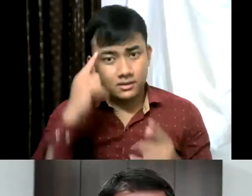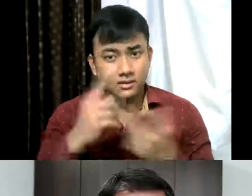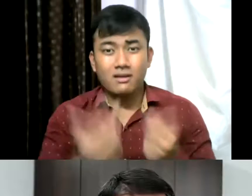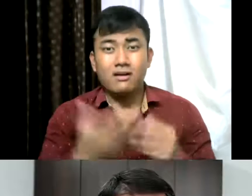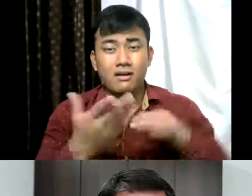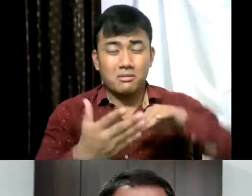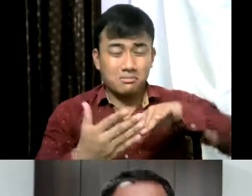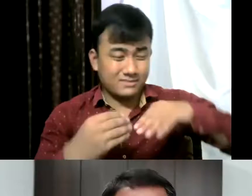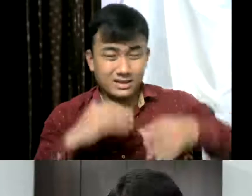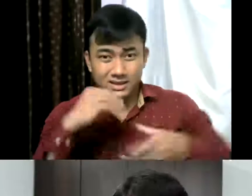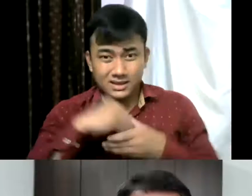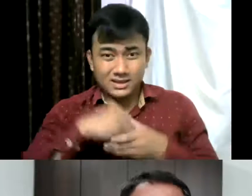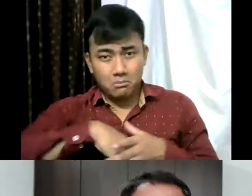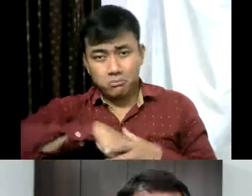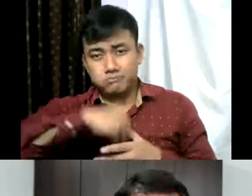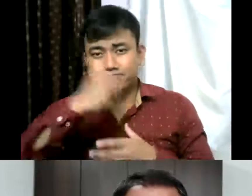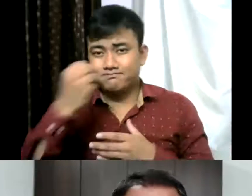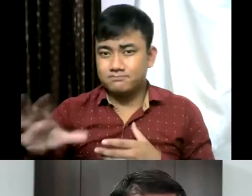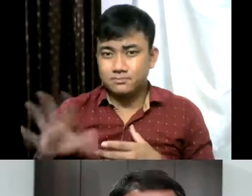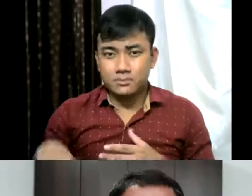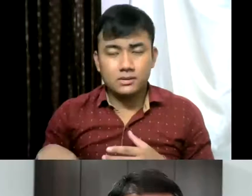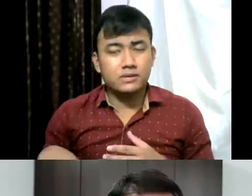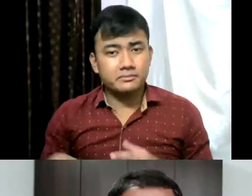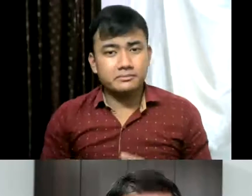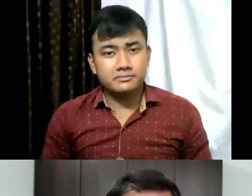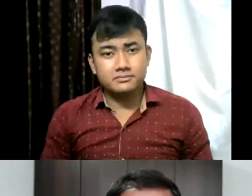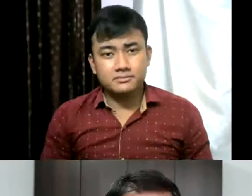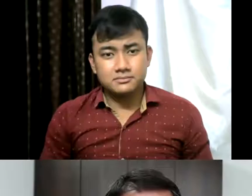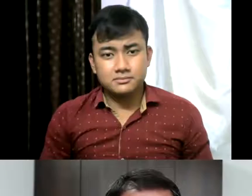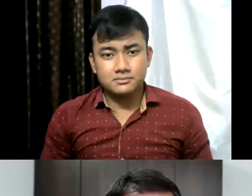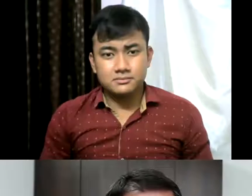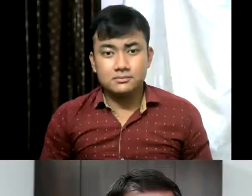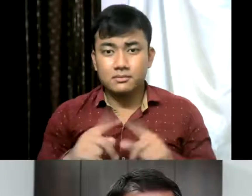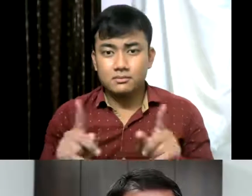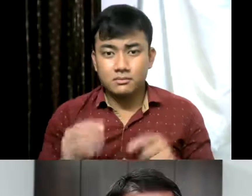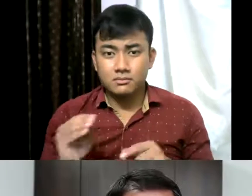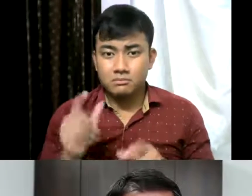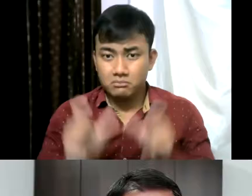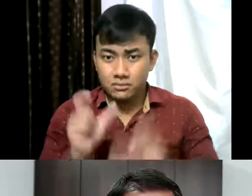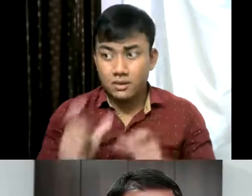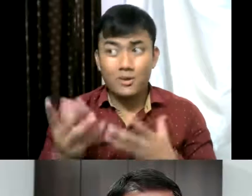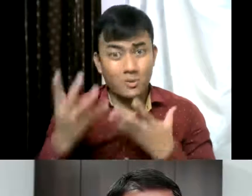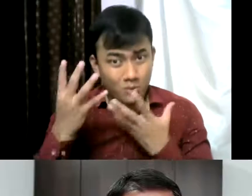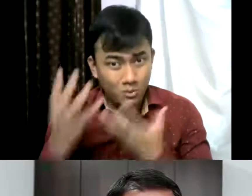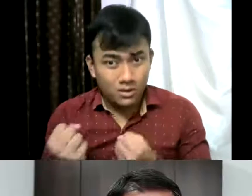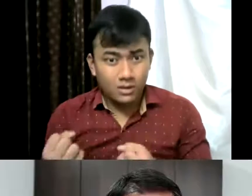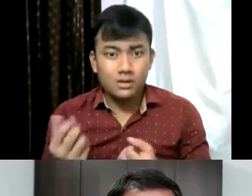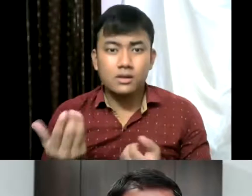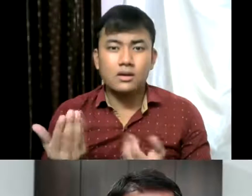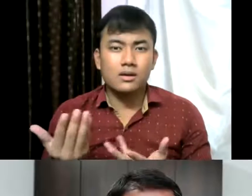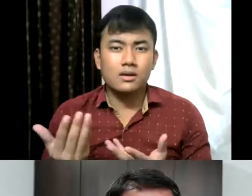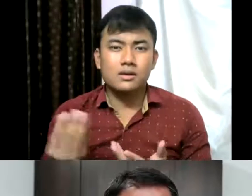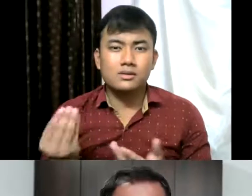these people will not be on dating apps that we are conventionally know of, but would want to have some sort